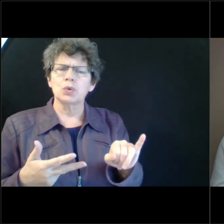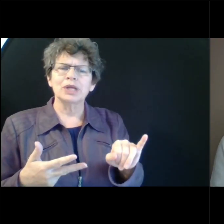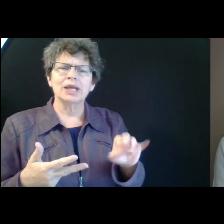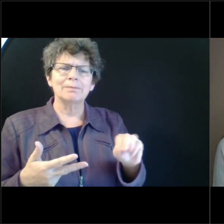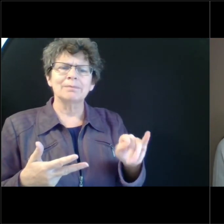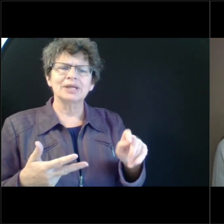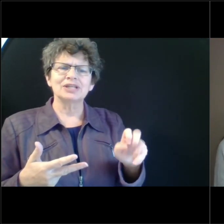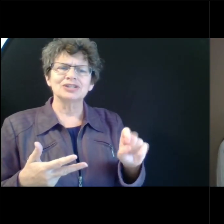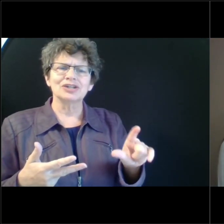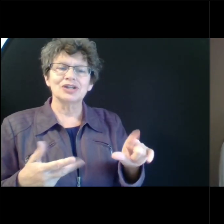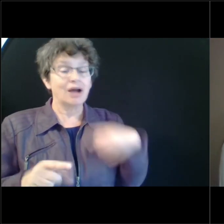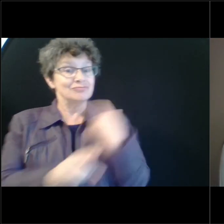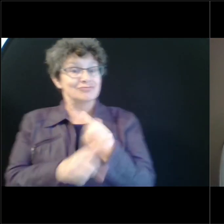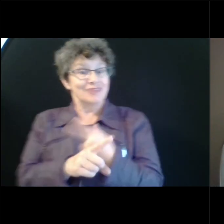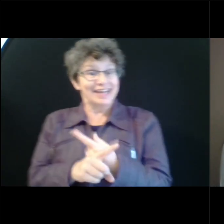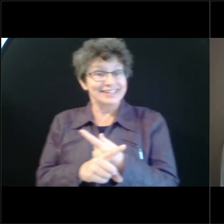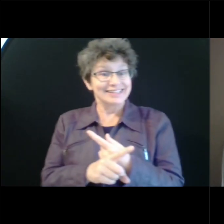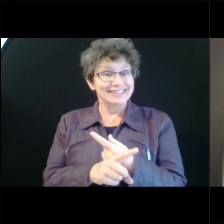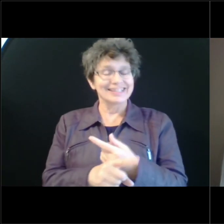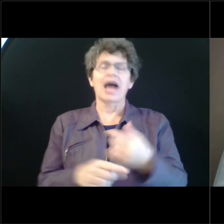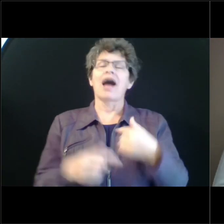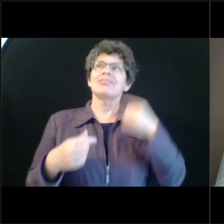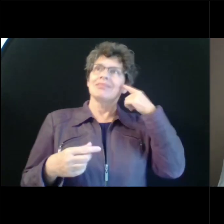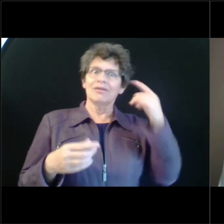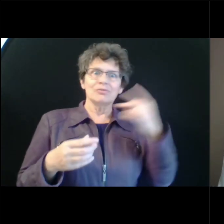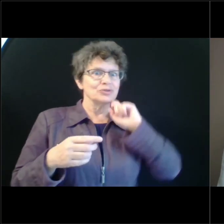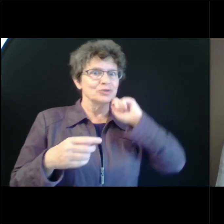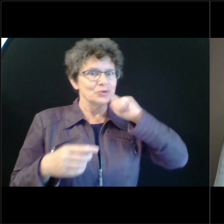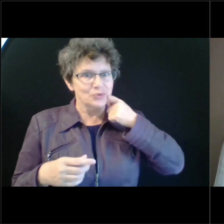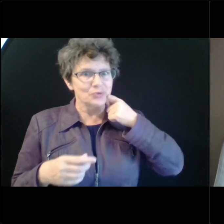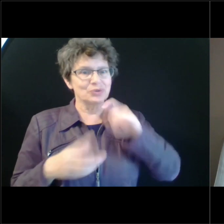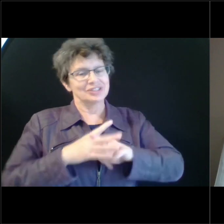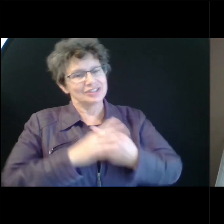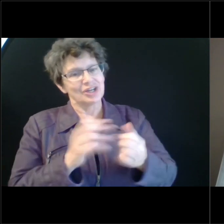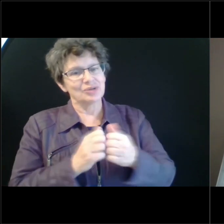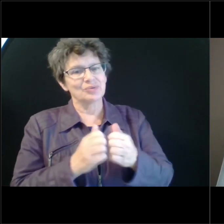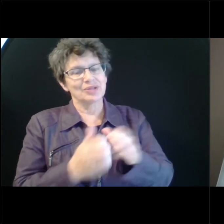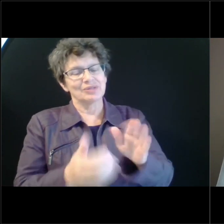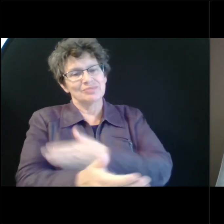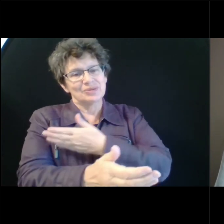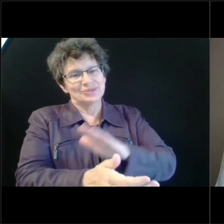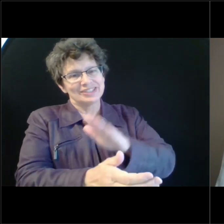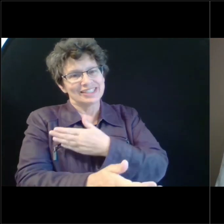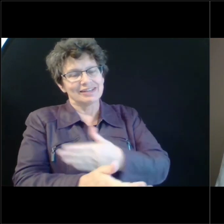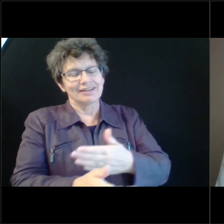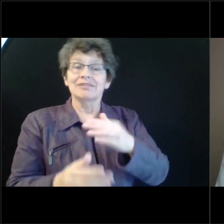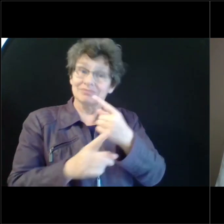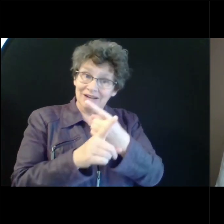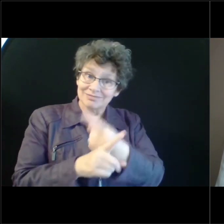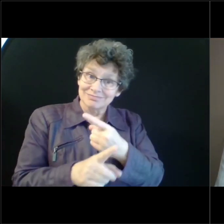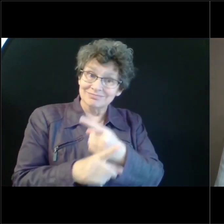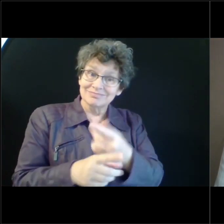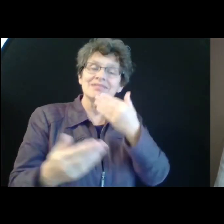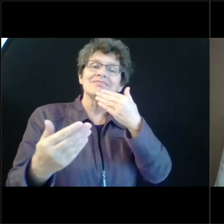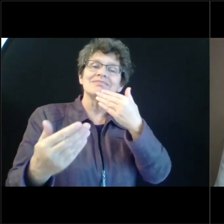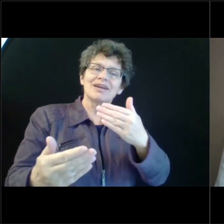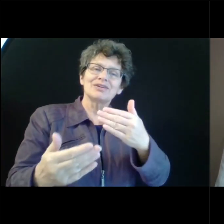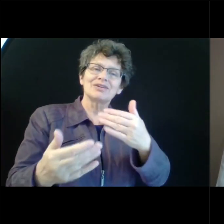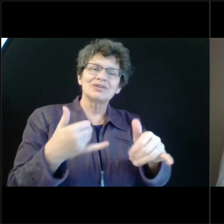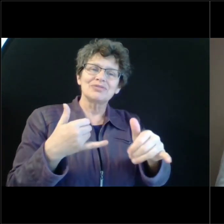you got it right. Thanks for playing along. Thank you. No worries. All right, and I do have